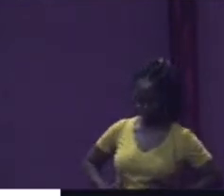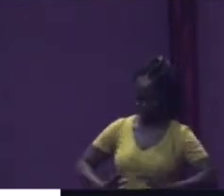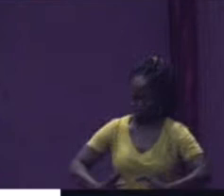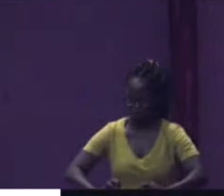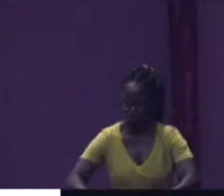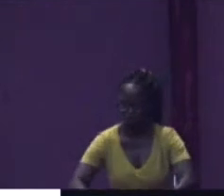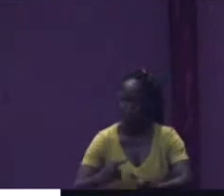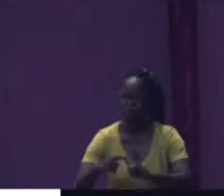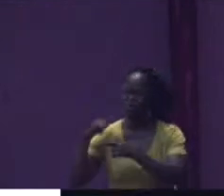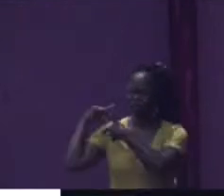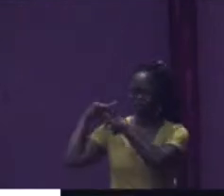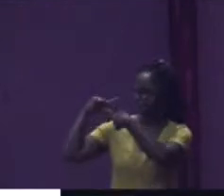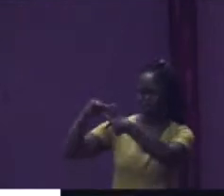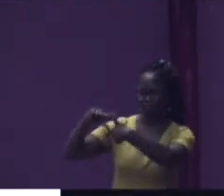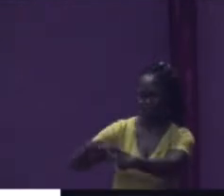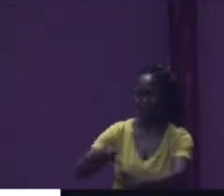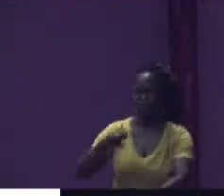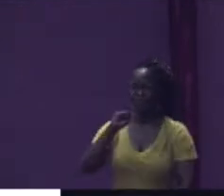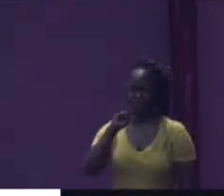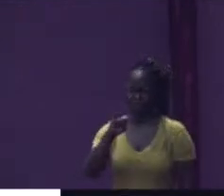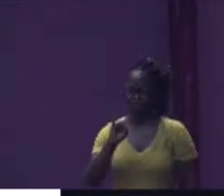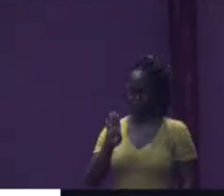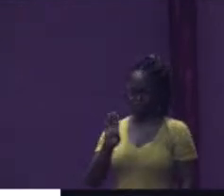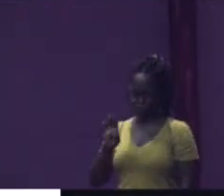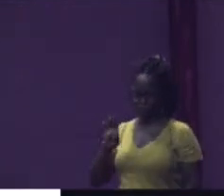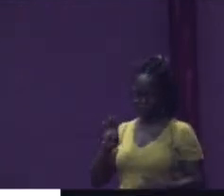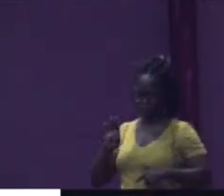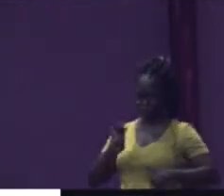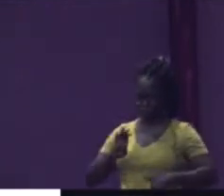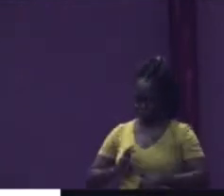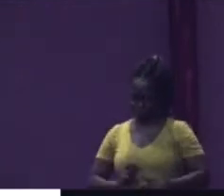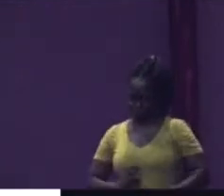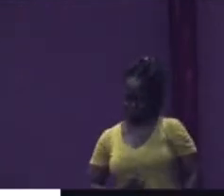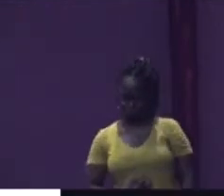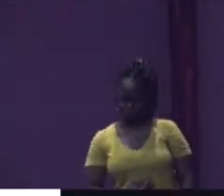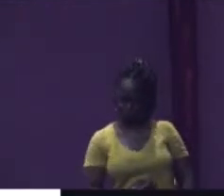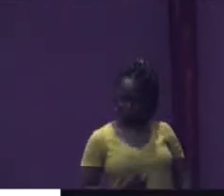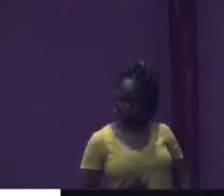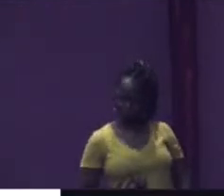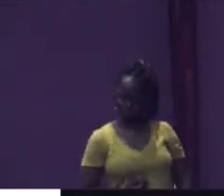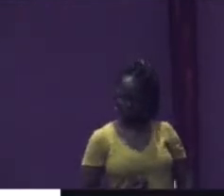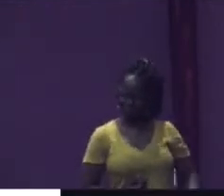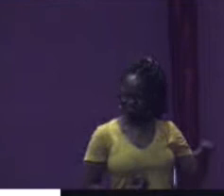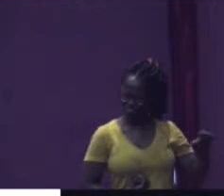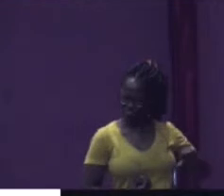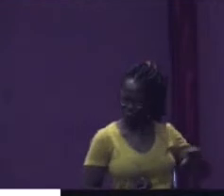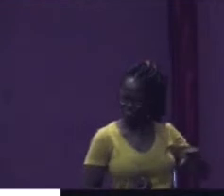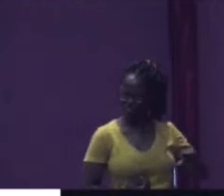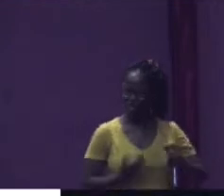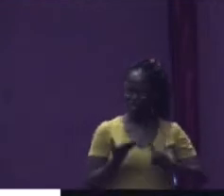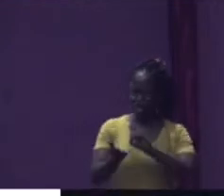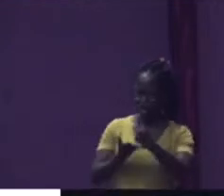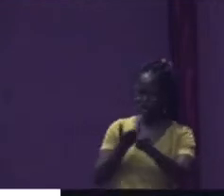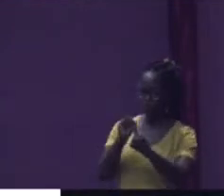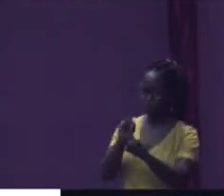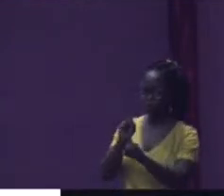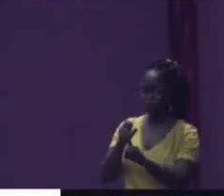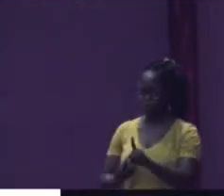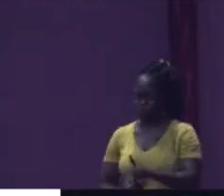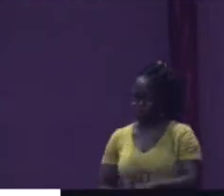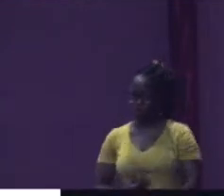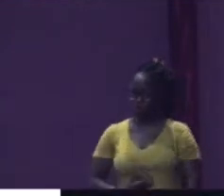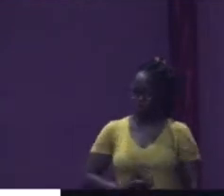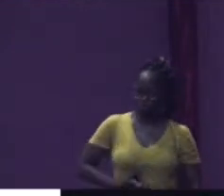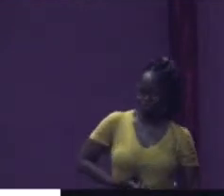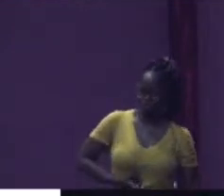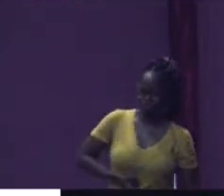traditionally, if the baby is in a bad position, the midwife can change it with the massage in terms of movements.